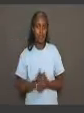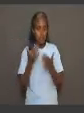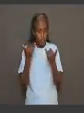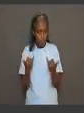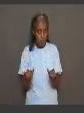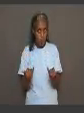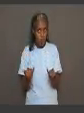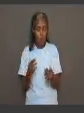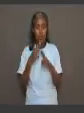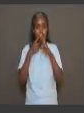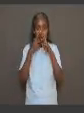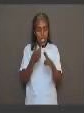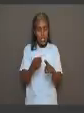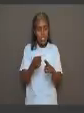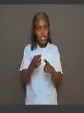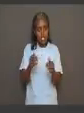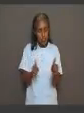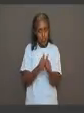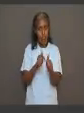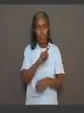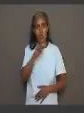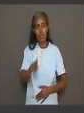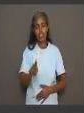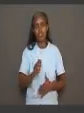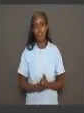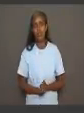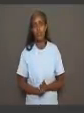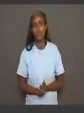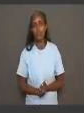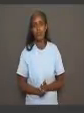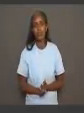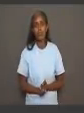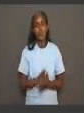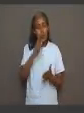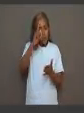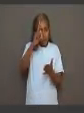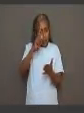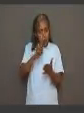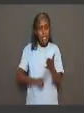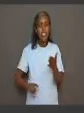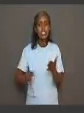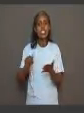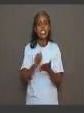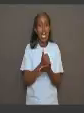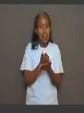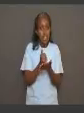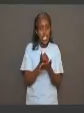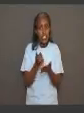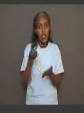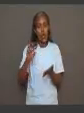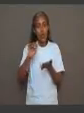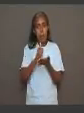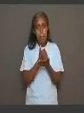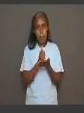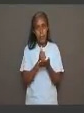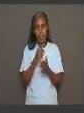Now, answer the following questions. What is the average or mean